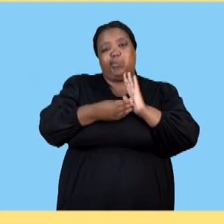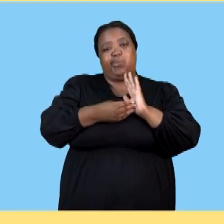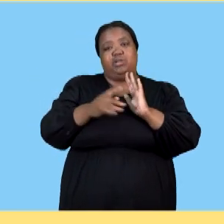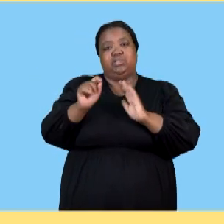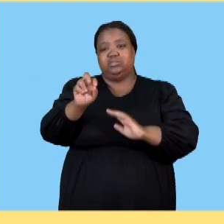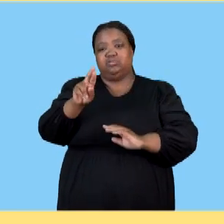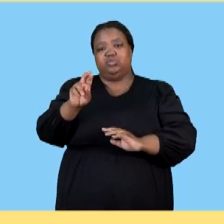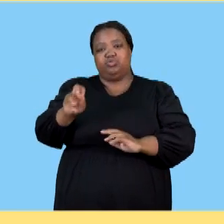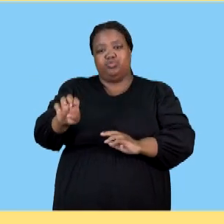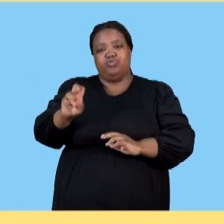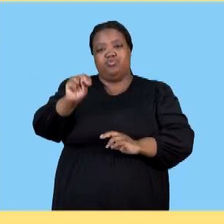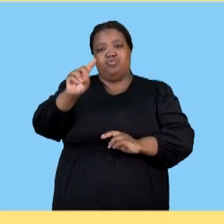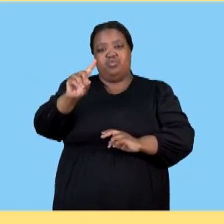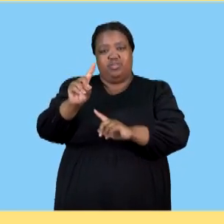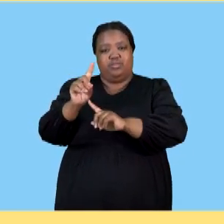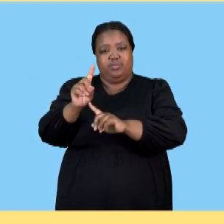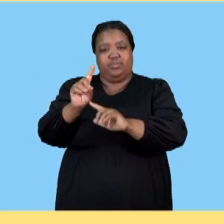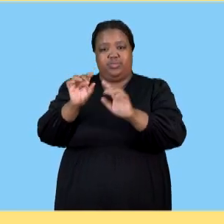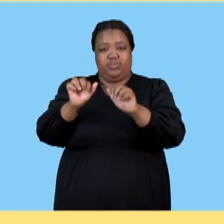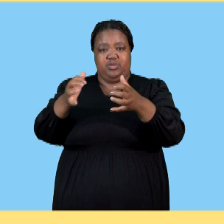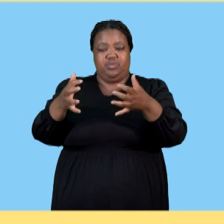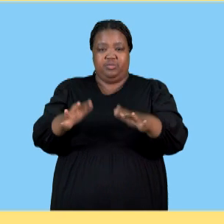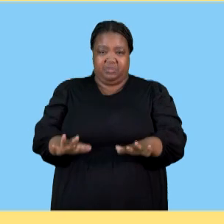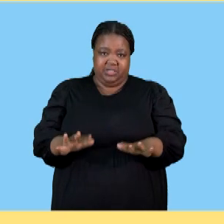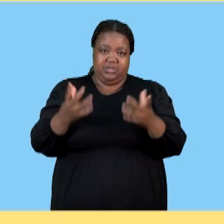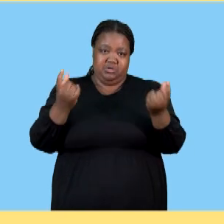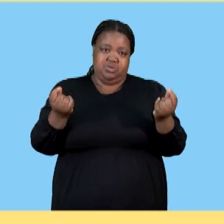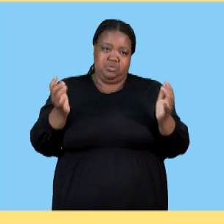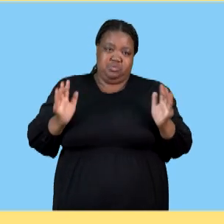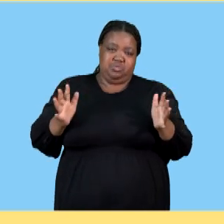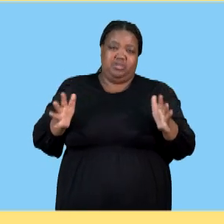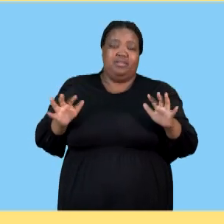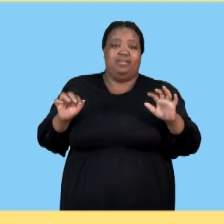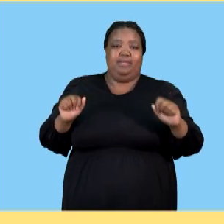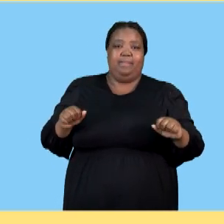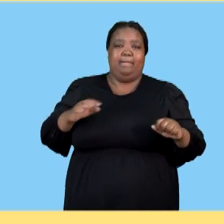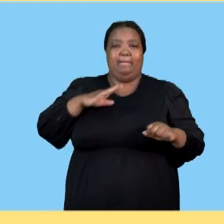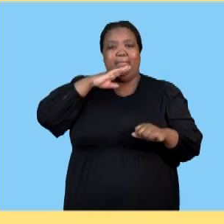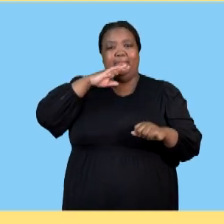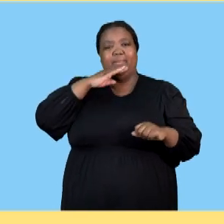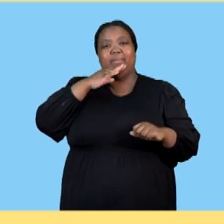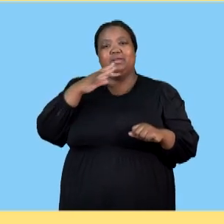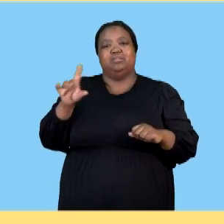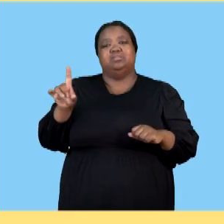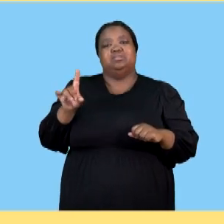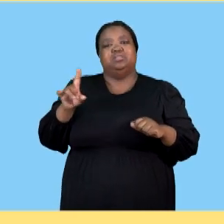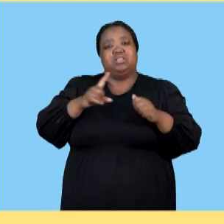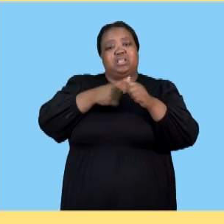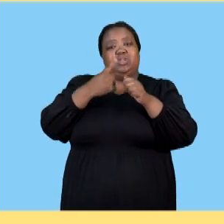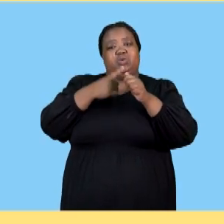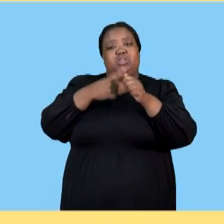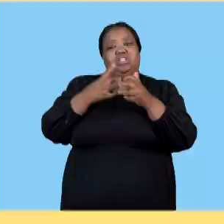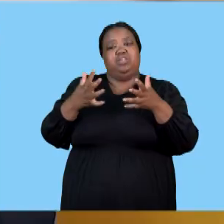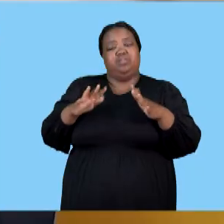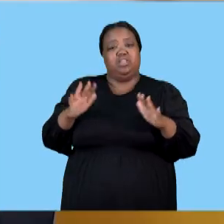name, the trend, as well as the figures. Once you have done so, that simply means you